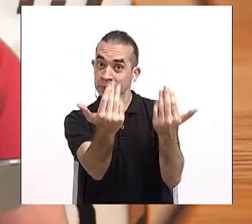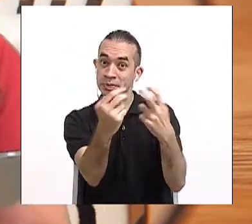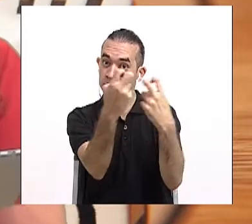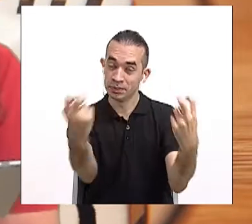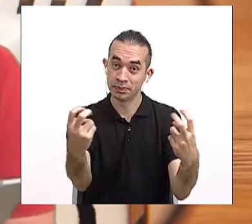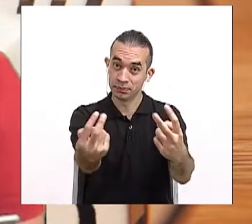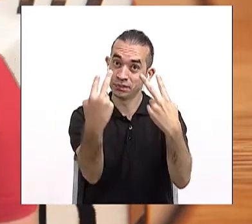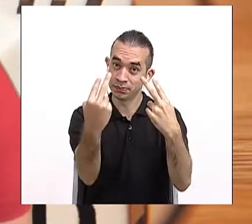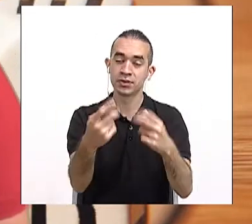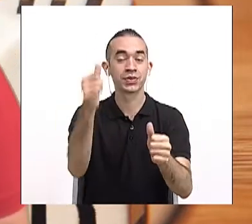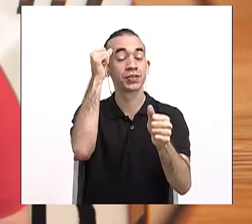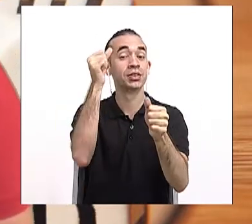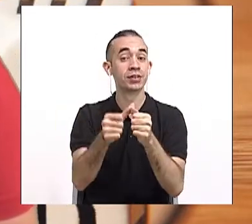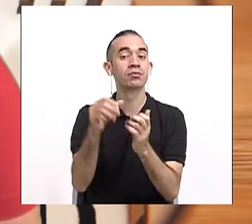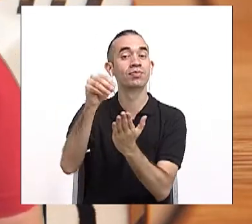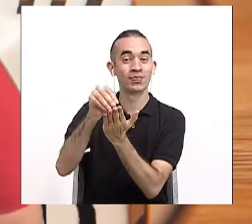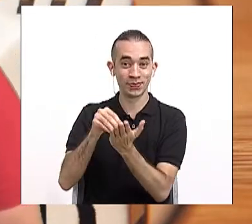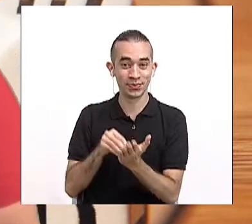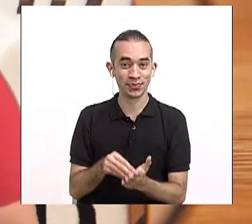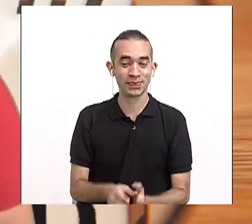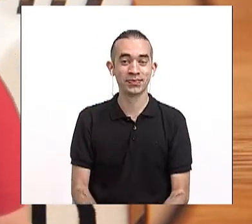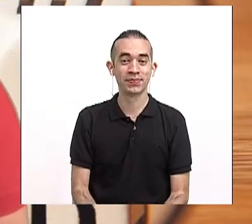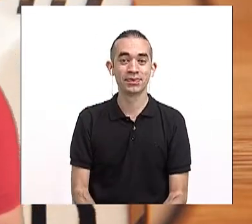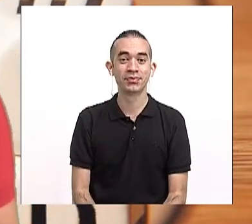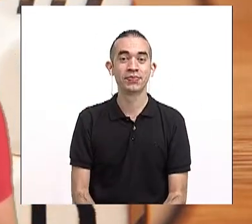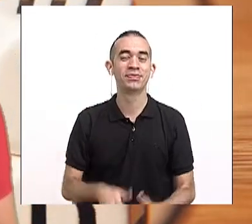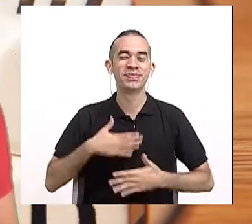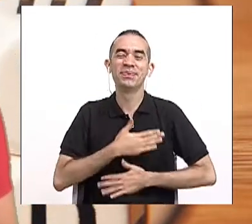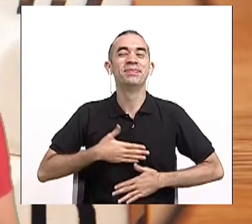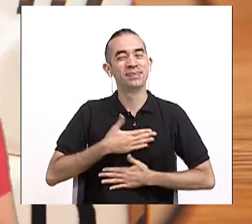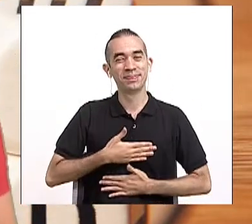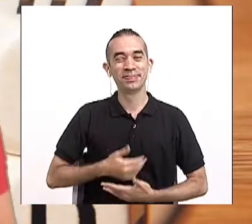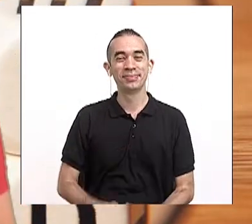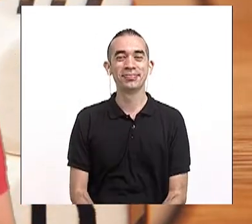right? And remember to take notes. Enjoy it.